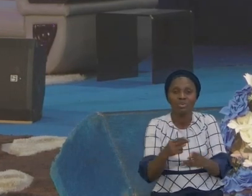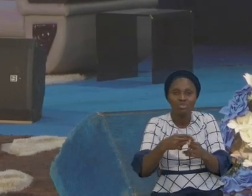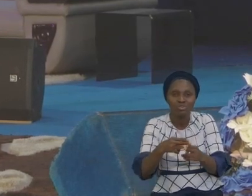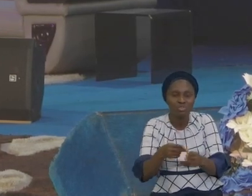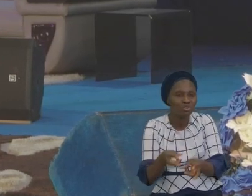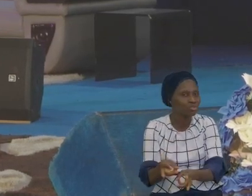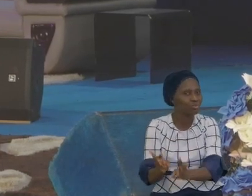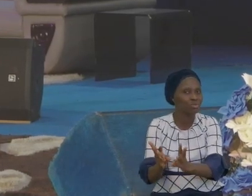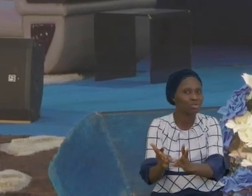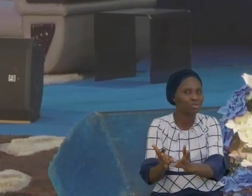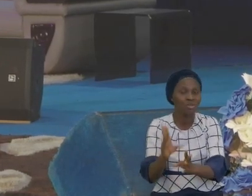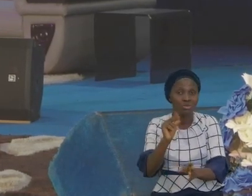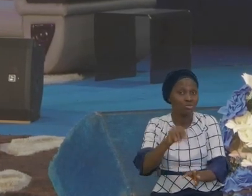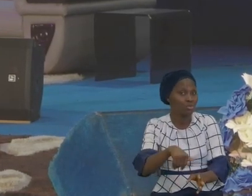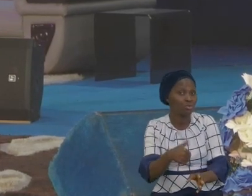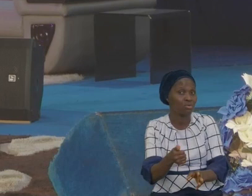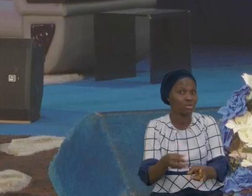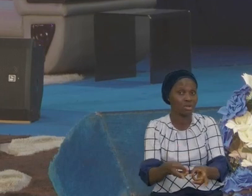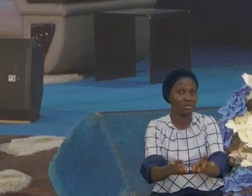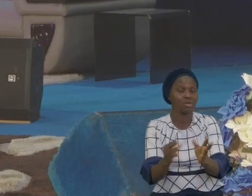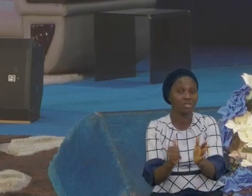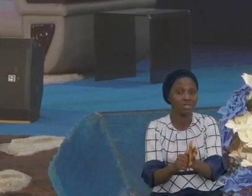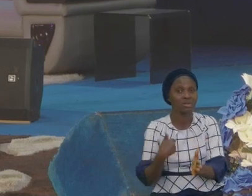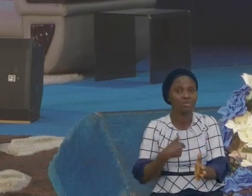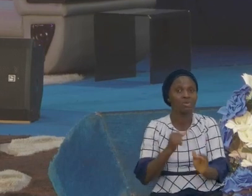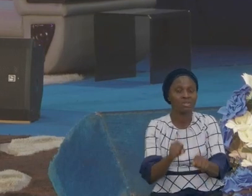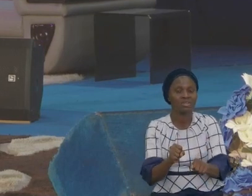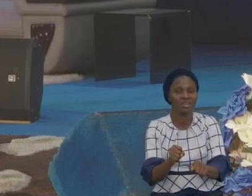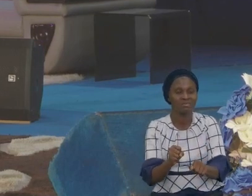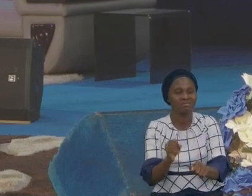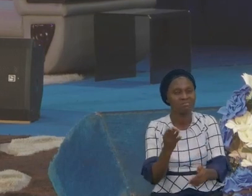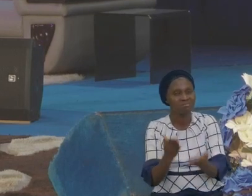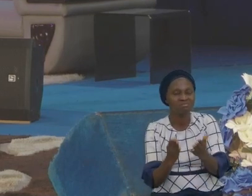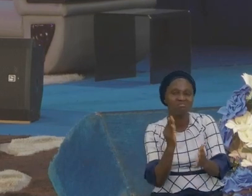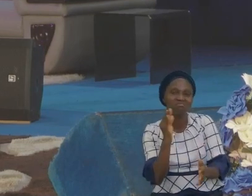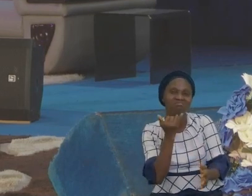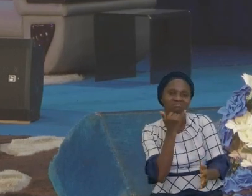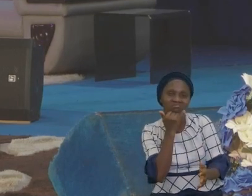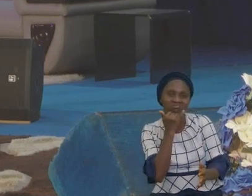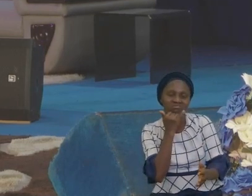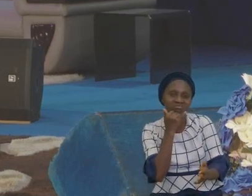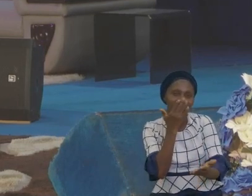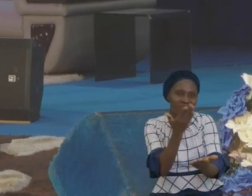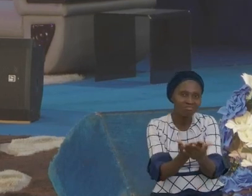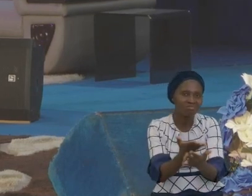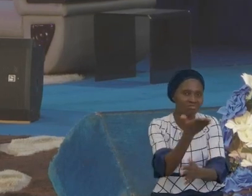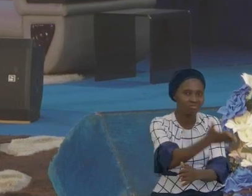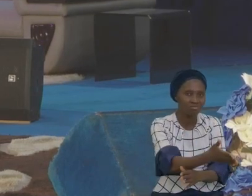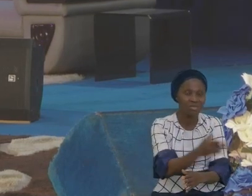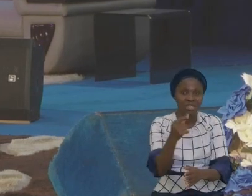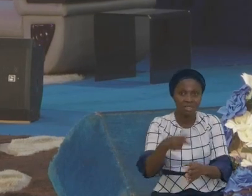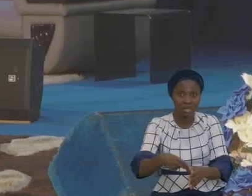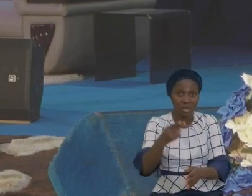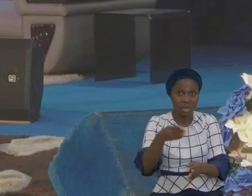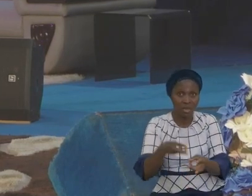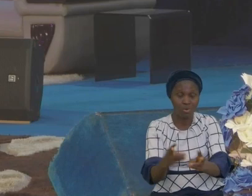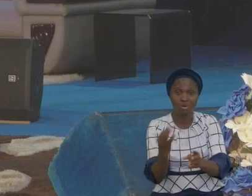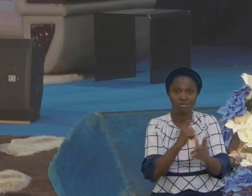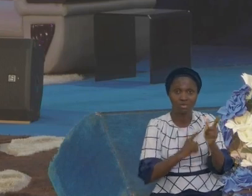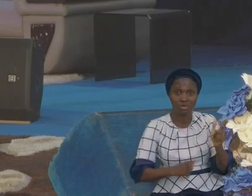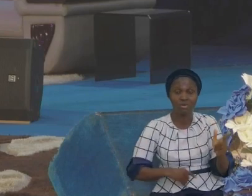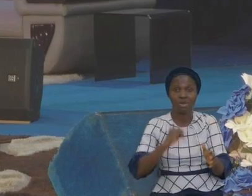get into. The highway of the Lord is an expressway, and it is straightforward.